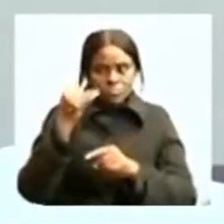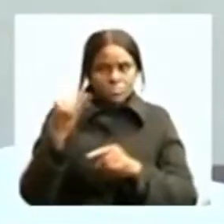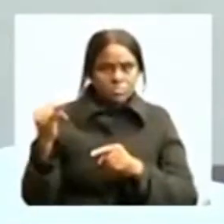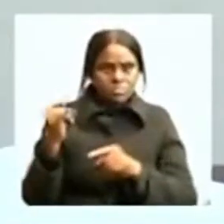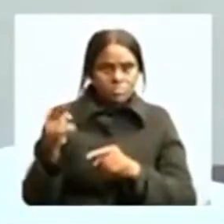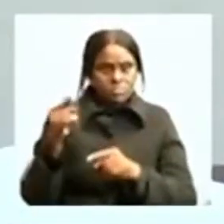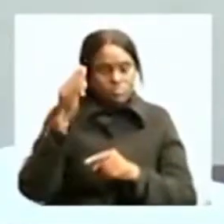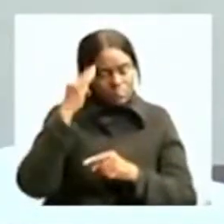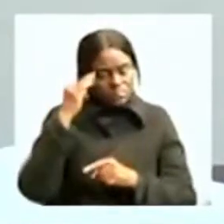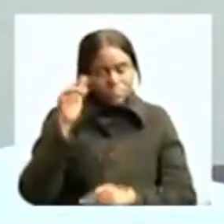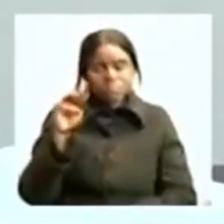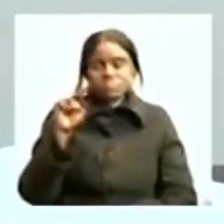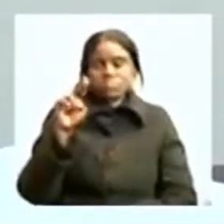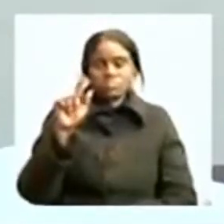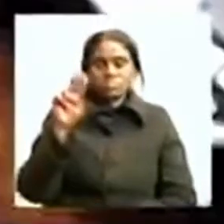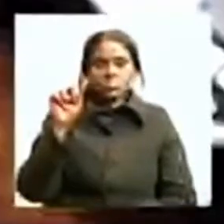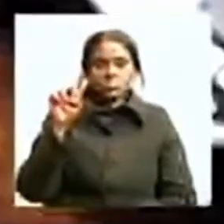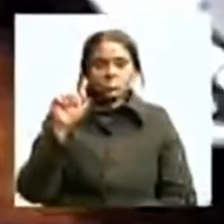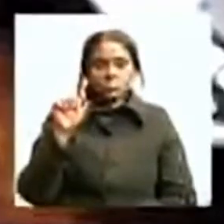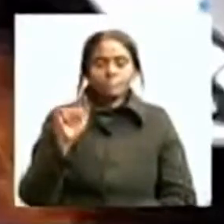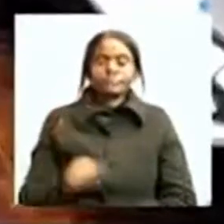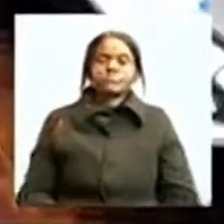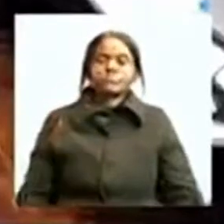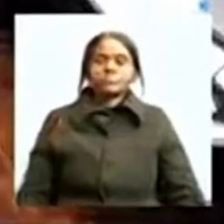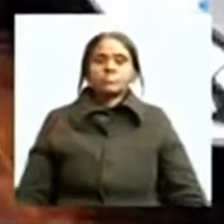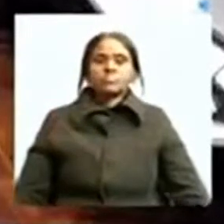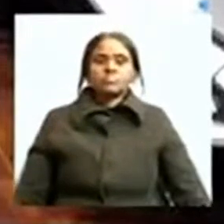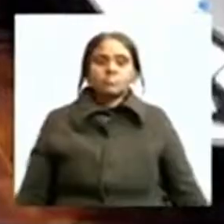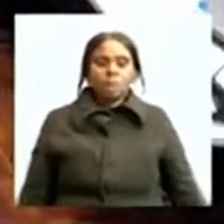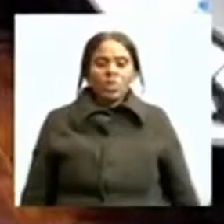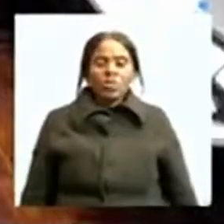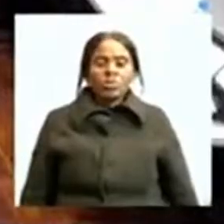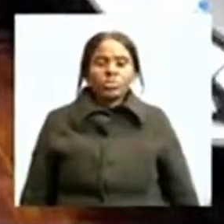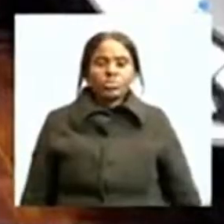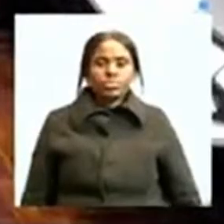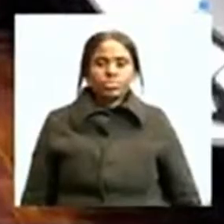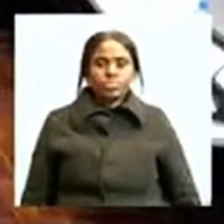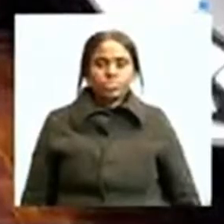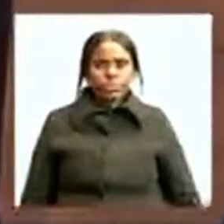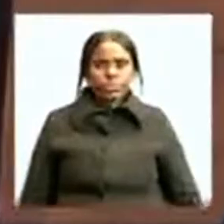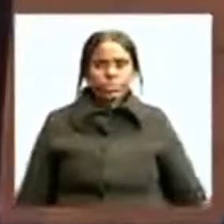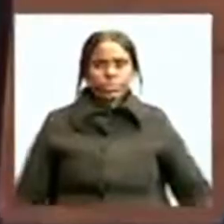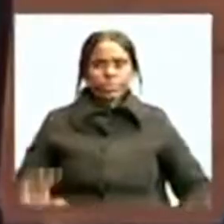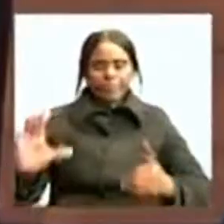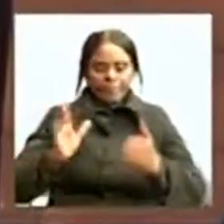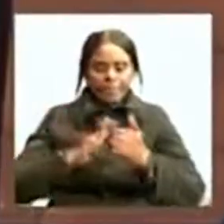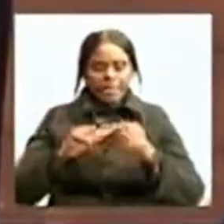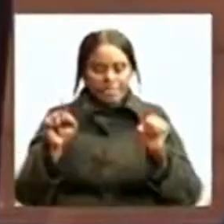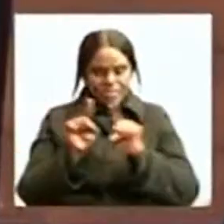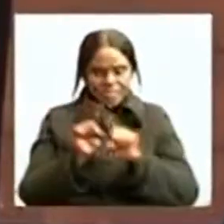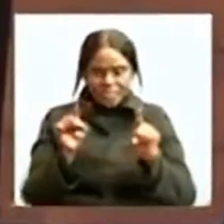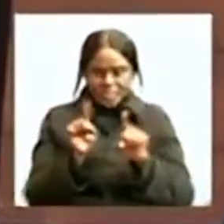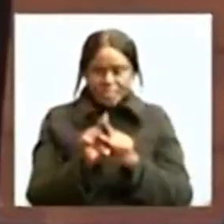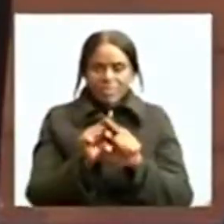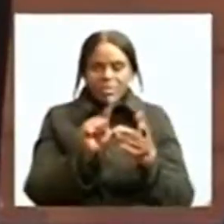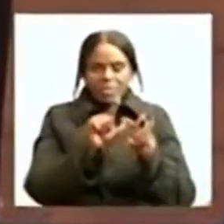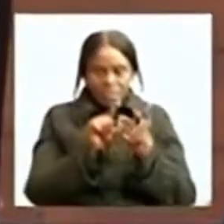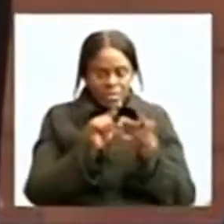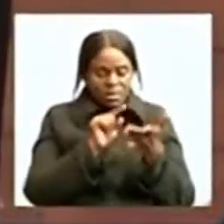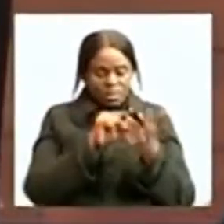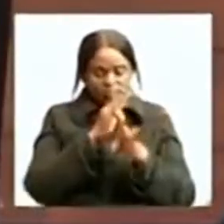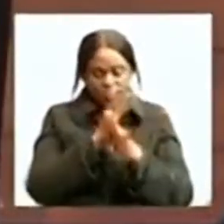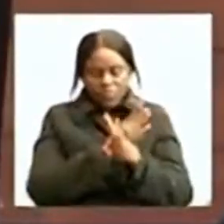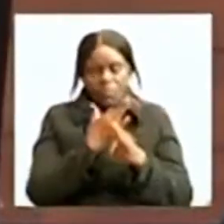loans. Honorable Munda, you can add a word. Chairperson, I want to come back to the same on the loans before I go to